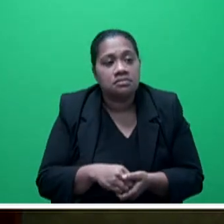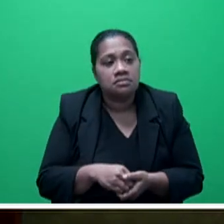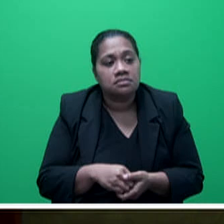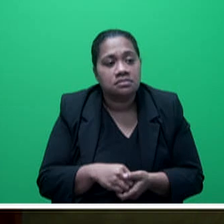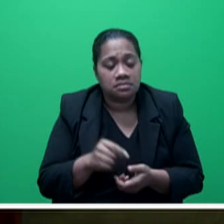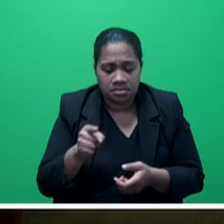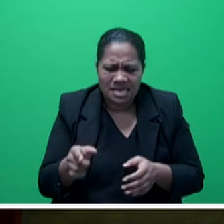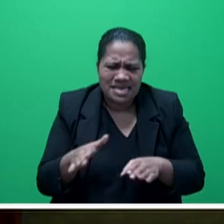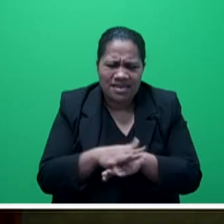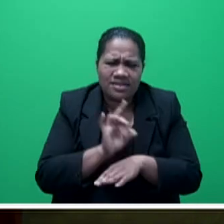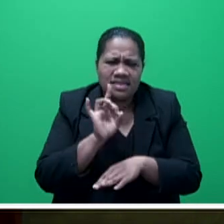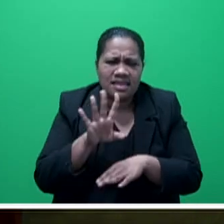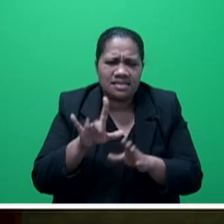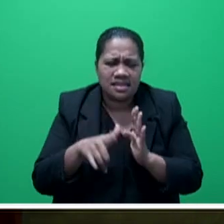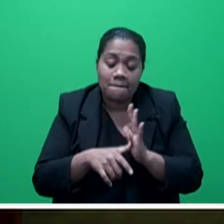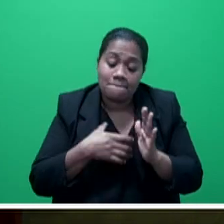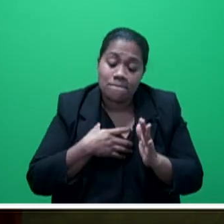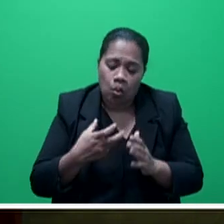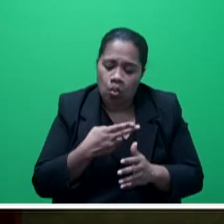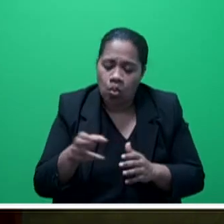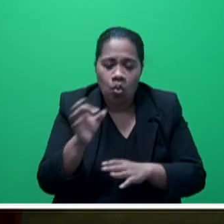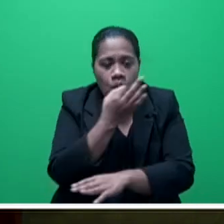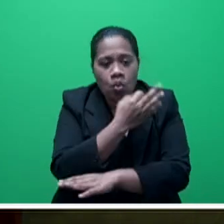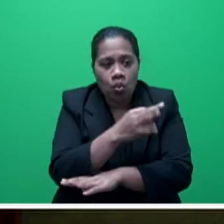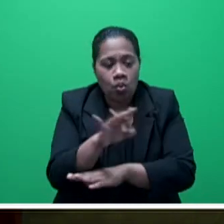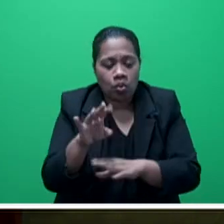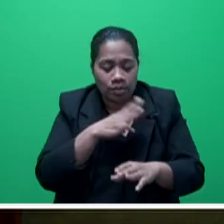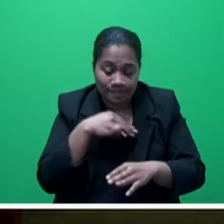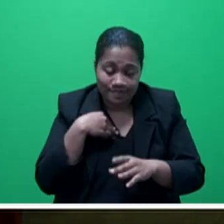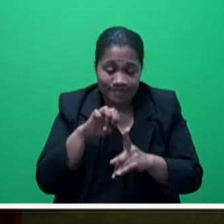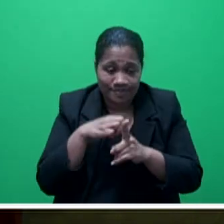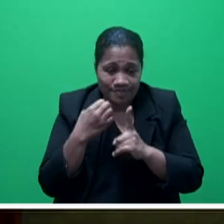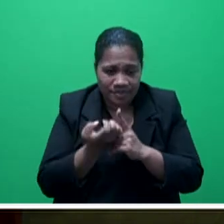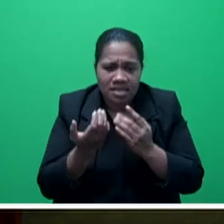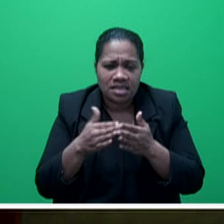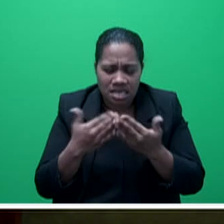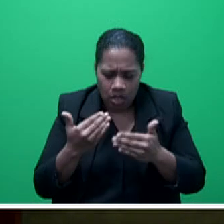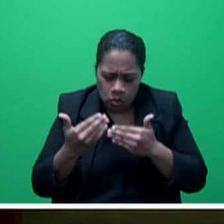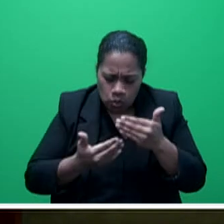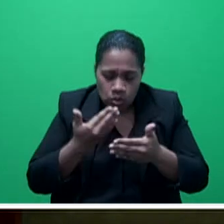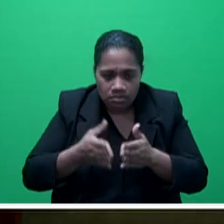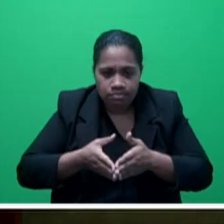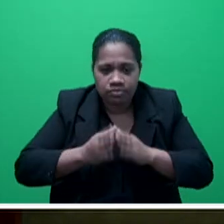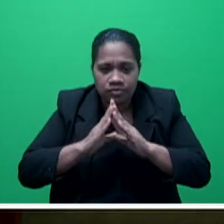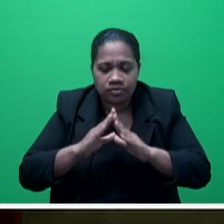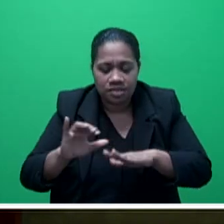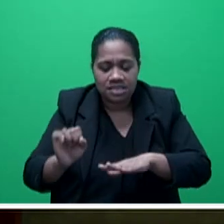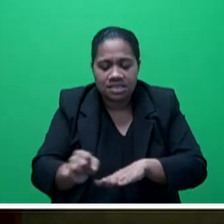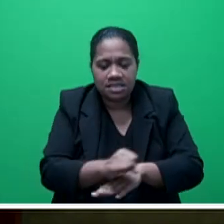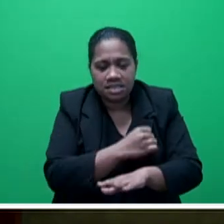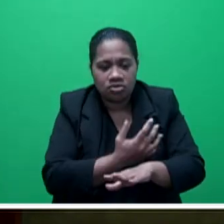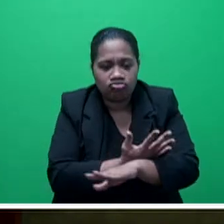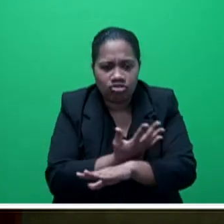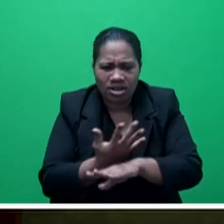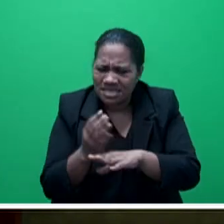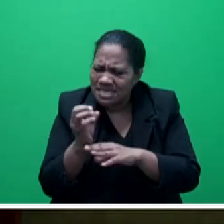than forest. The Ministry of Environment is in the process of establishing seagrass nurseries in strategic location in Fiji